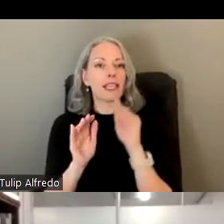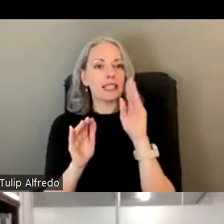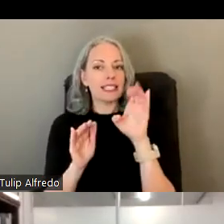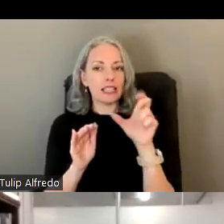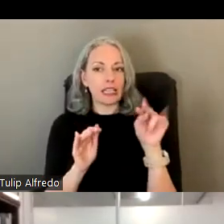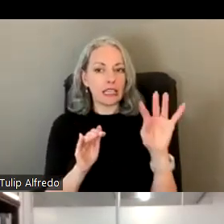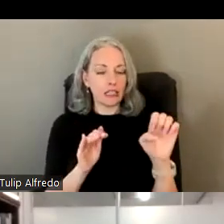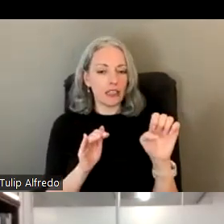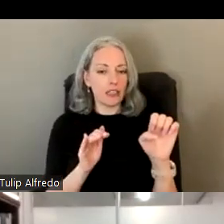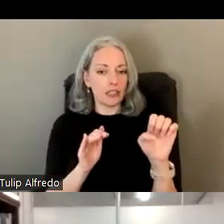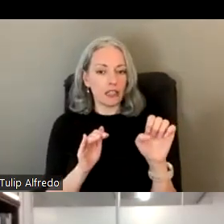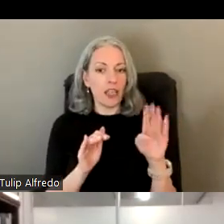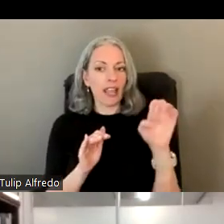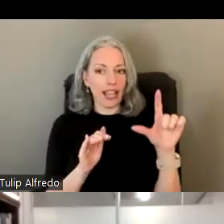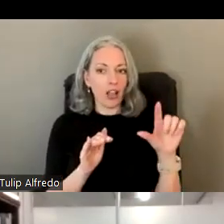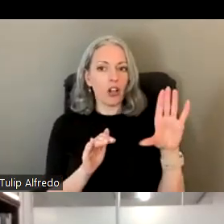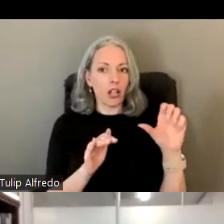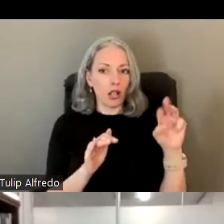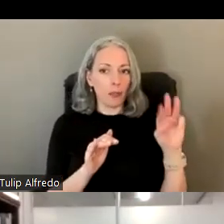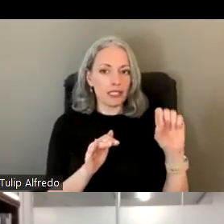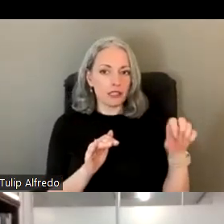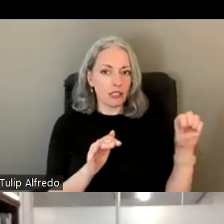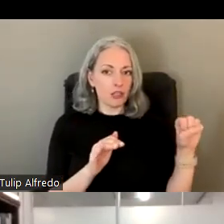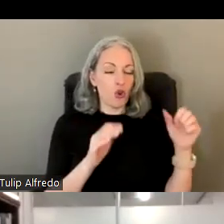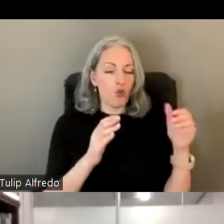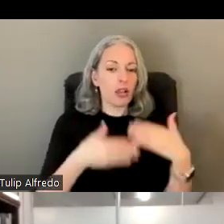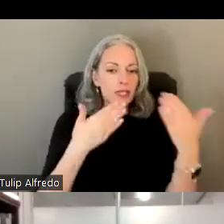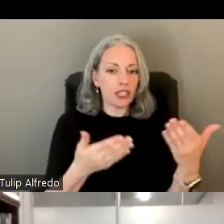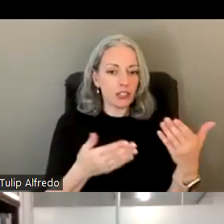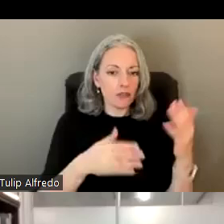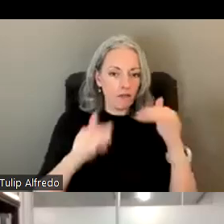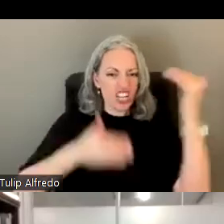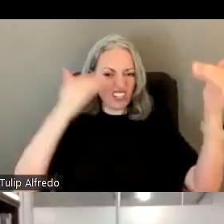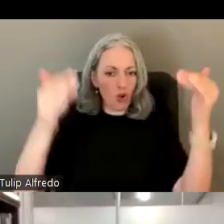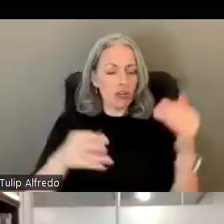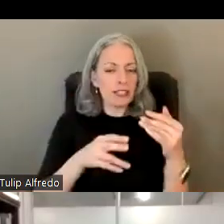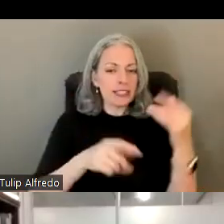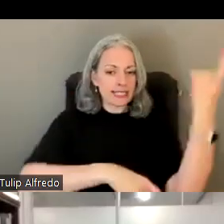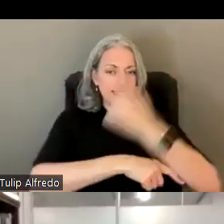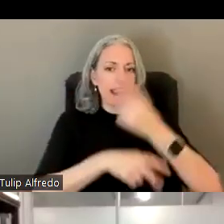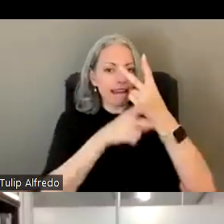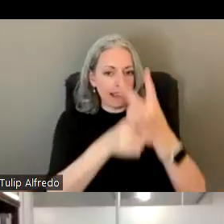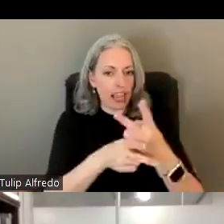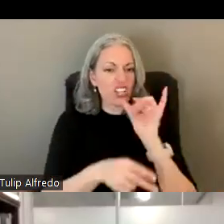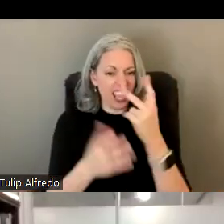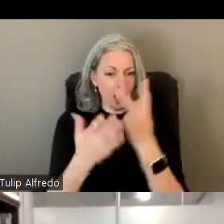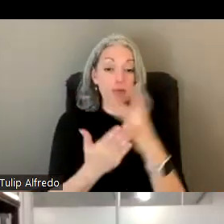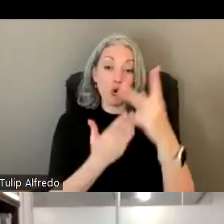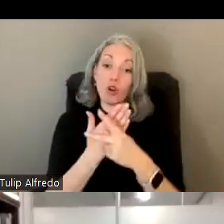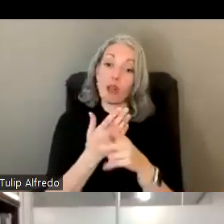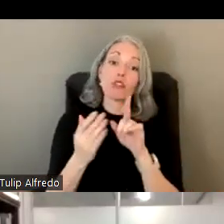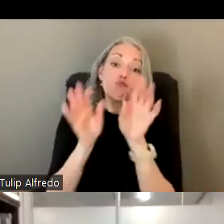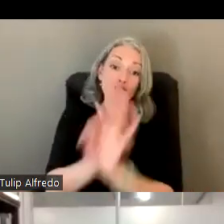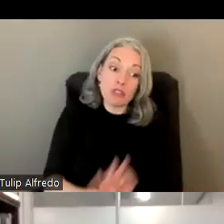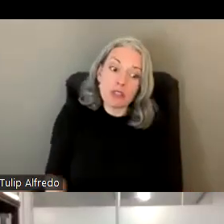to that Cal Compass recommendation on adult daycare, because that program is so important to our